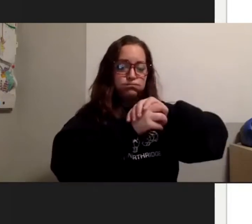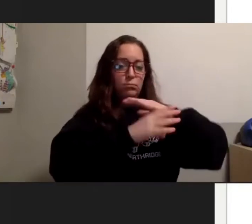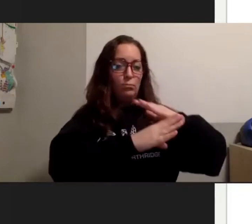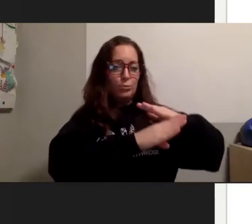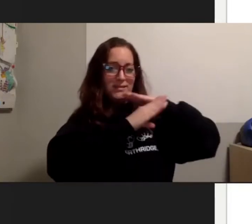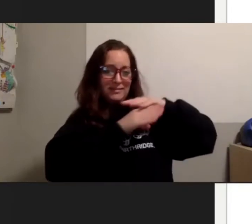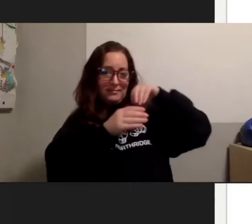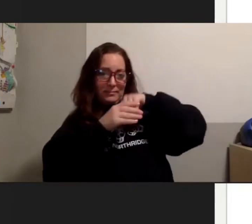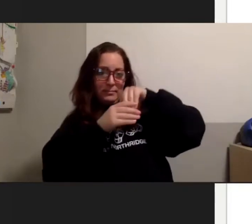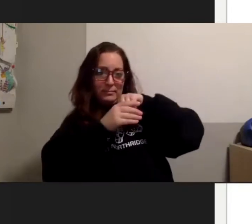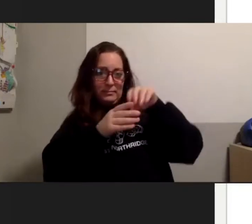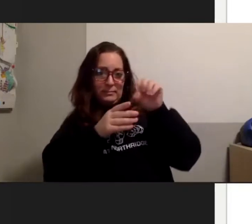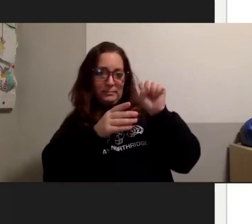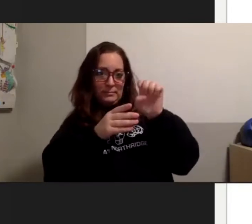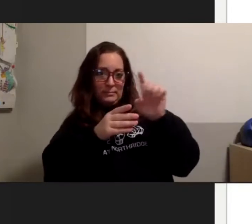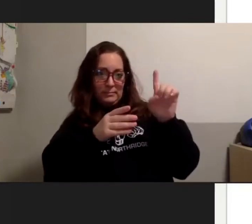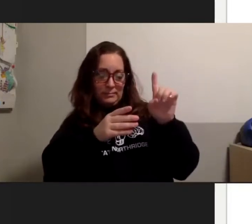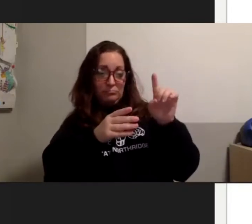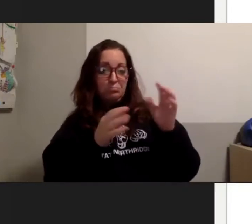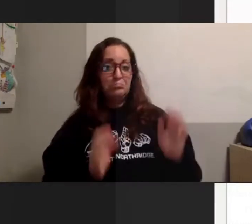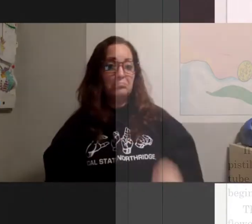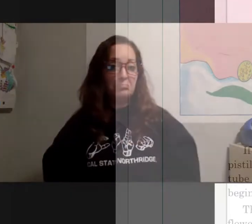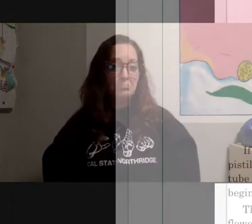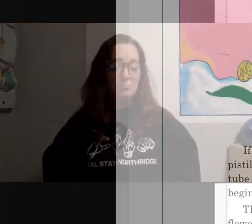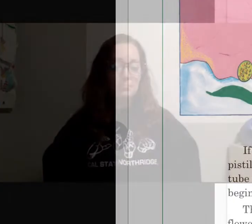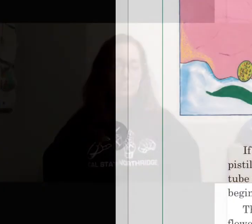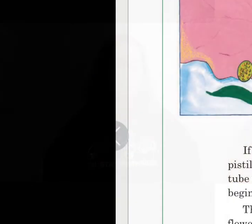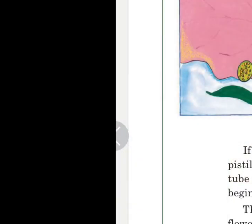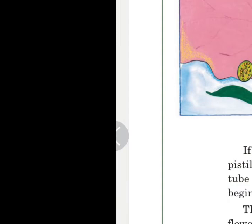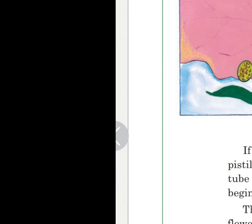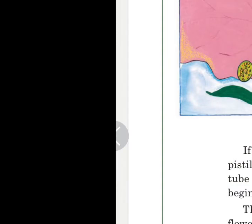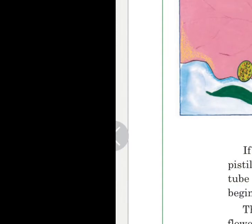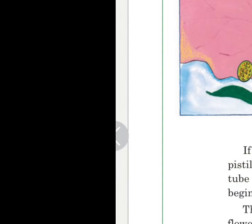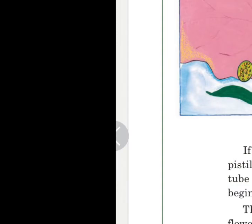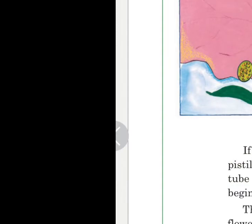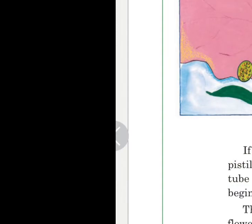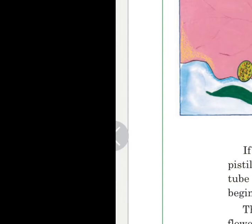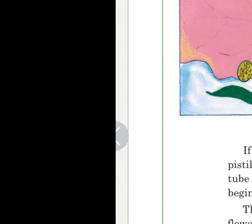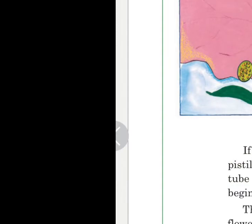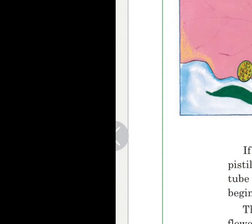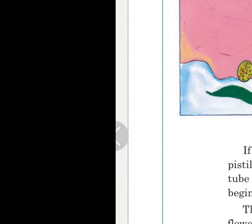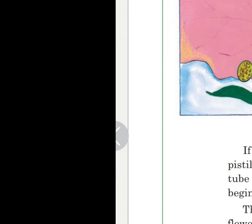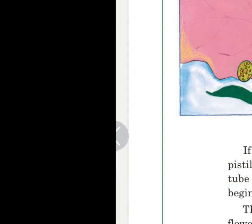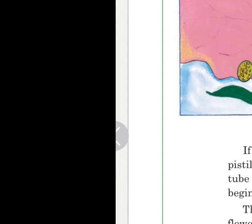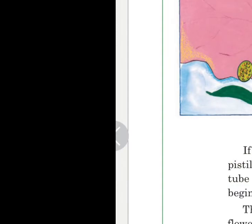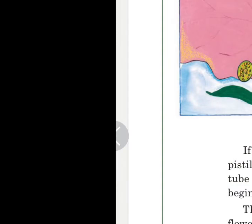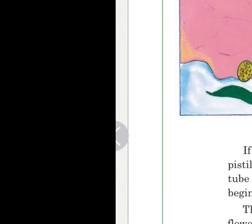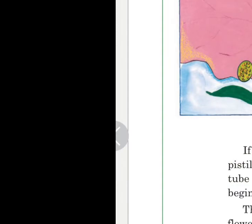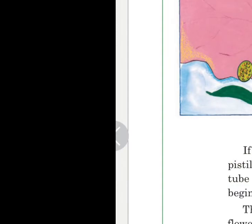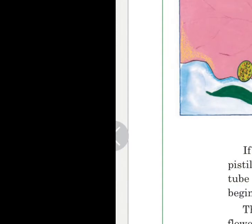The fruit or the pod protects the seed.